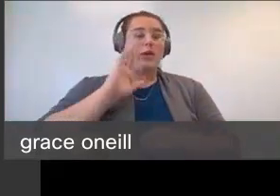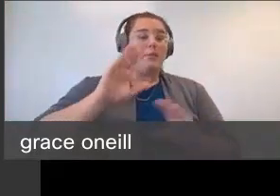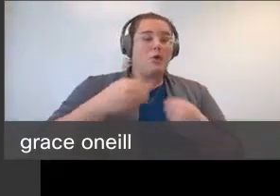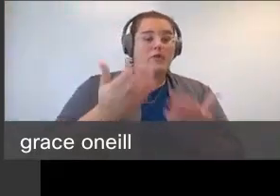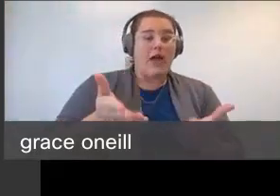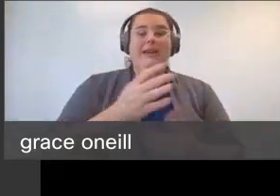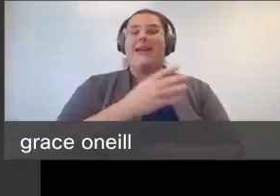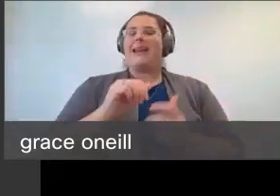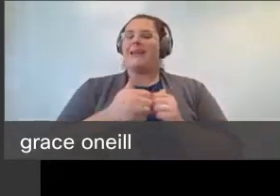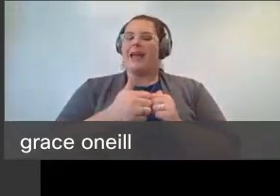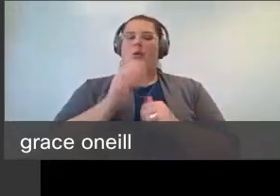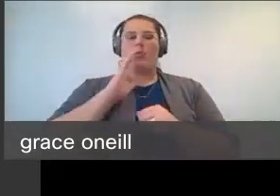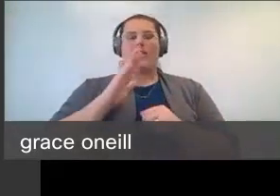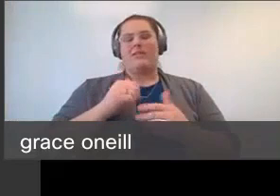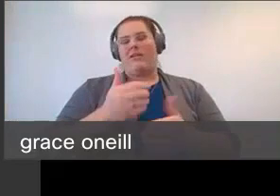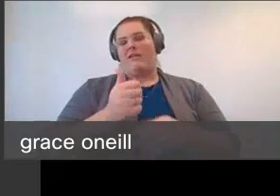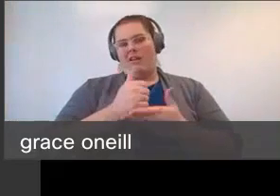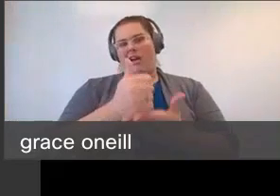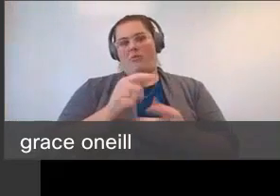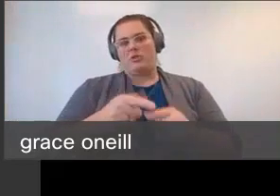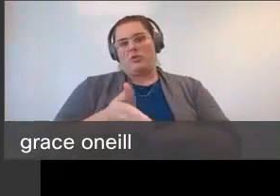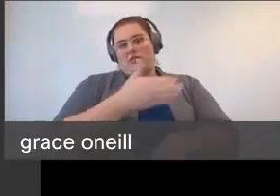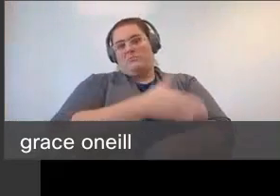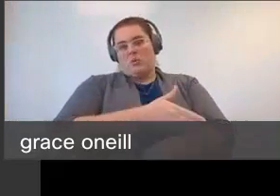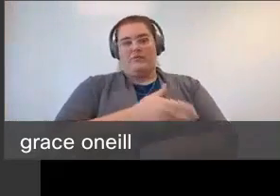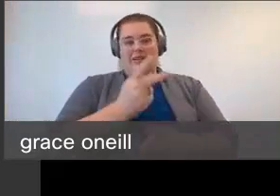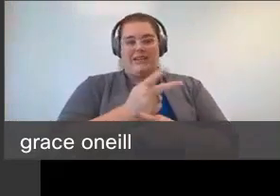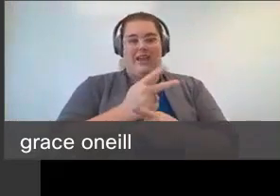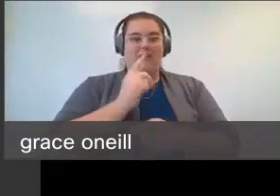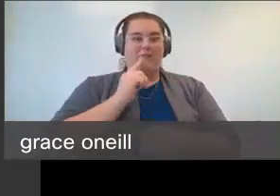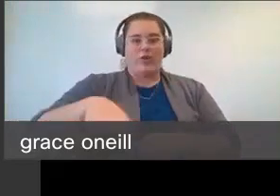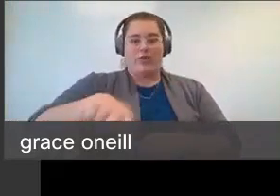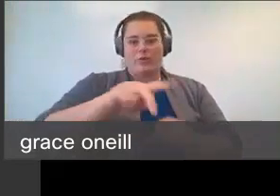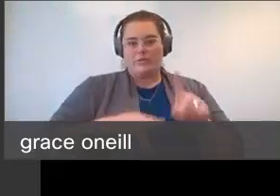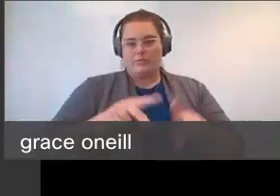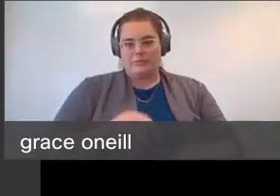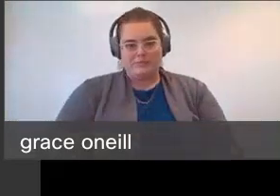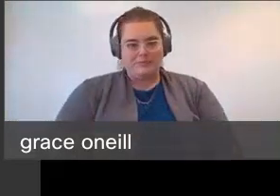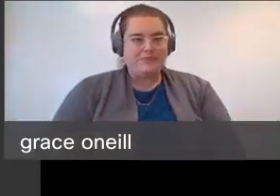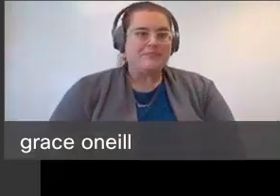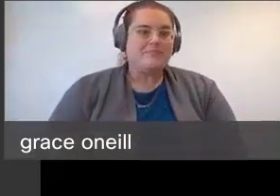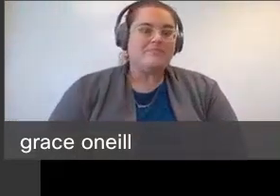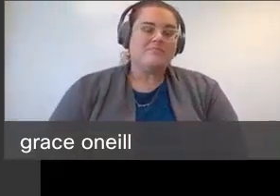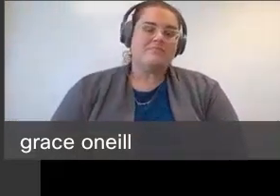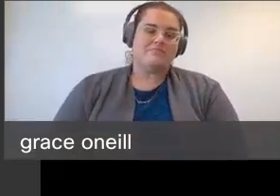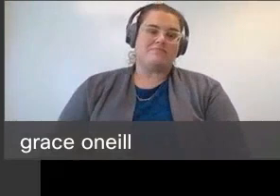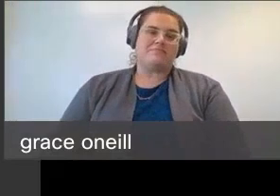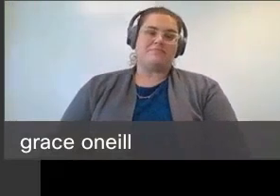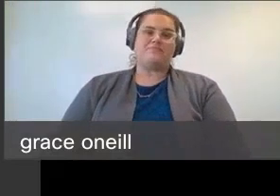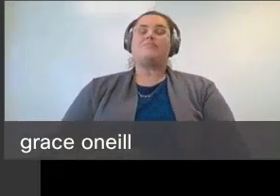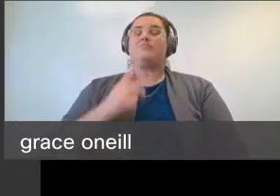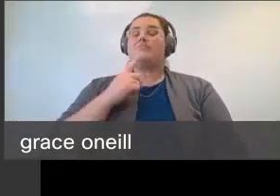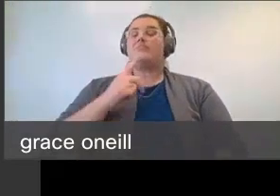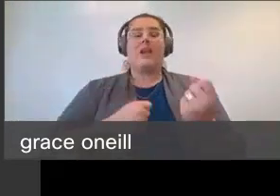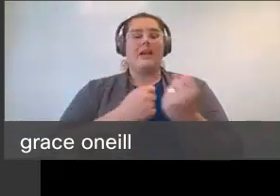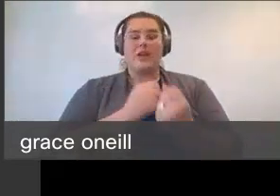for individuals. A little bit of background about our organization, founded by emergency medicine physicians. I myself